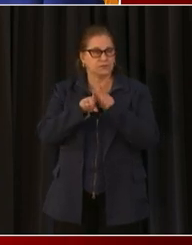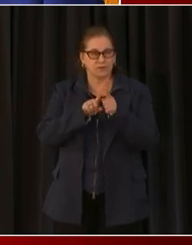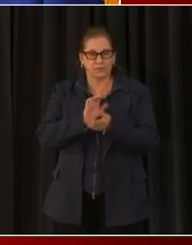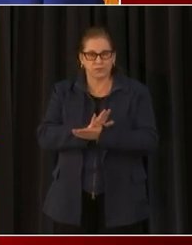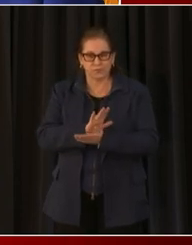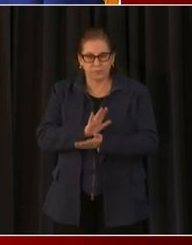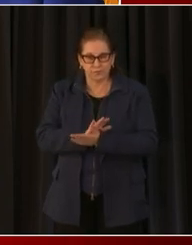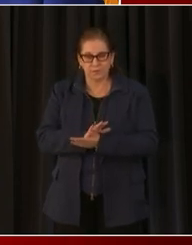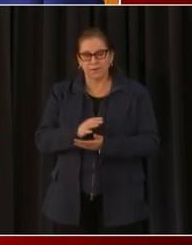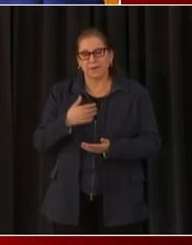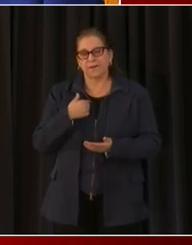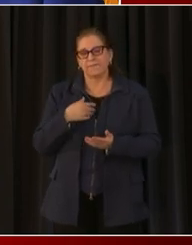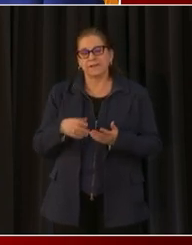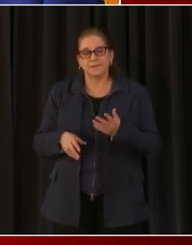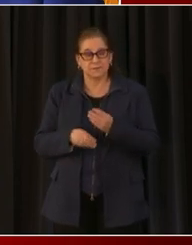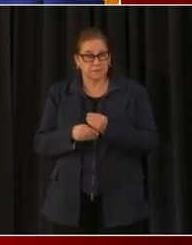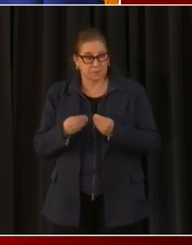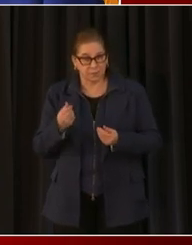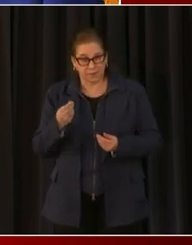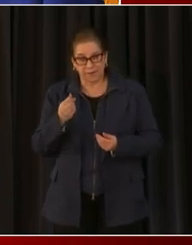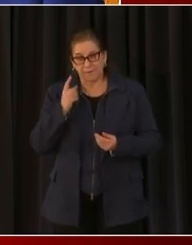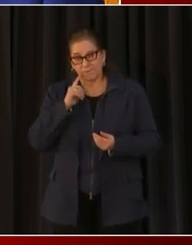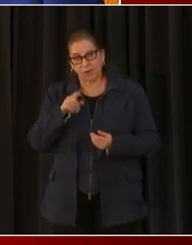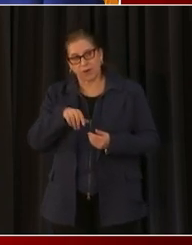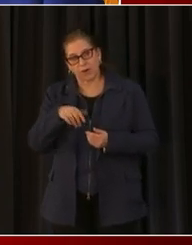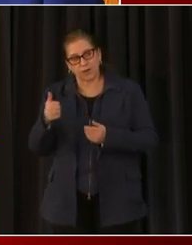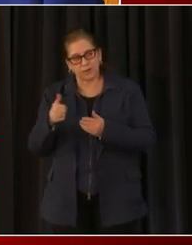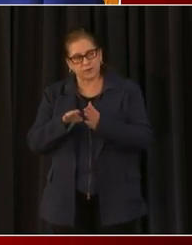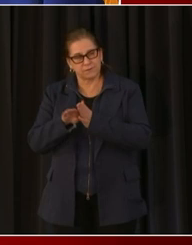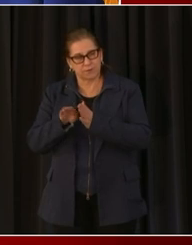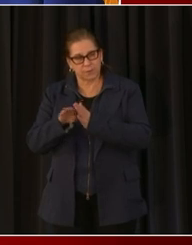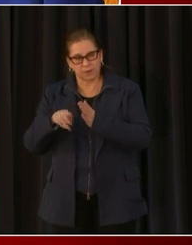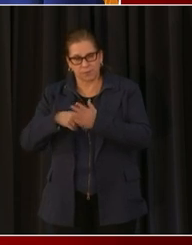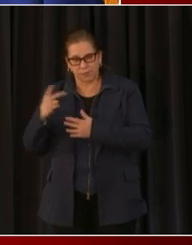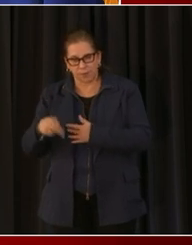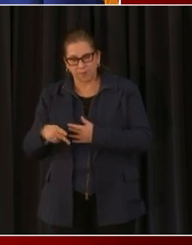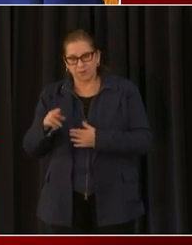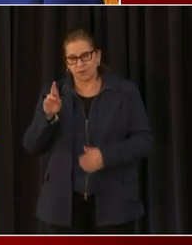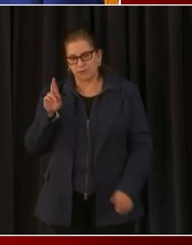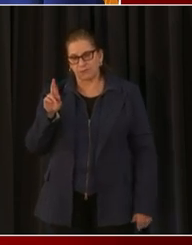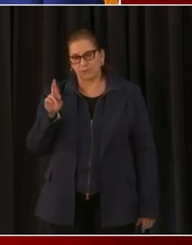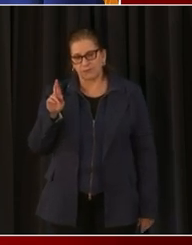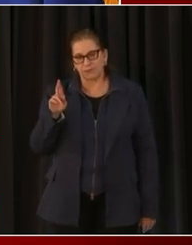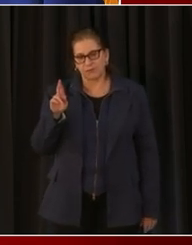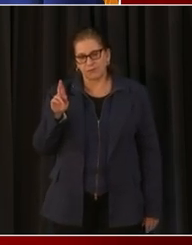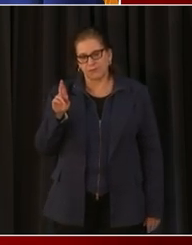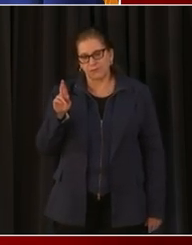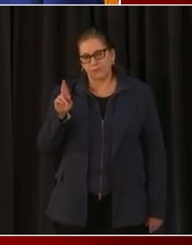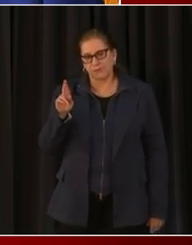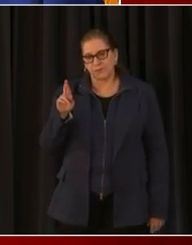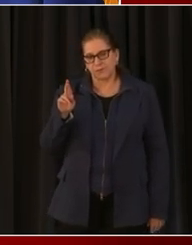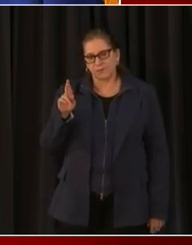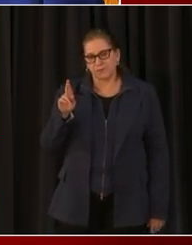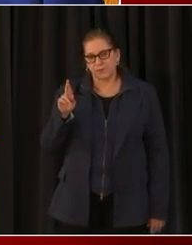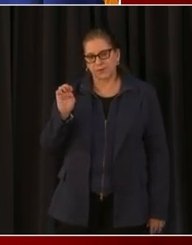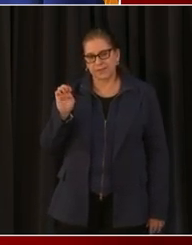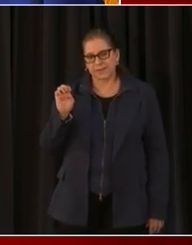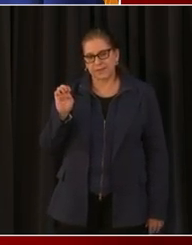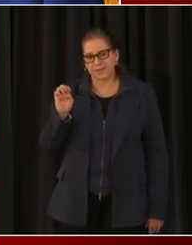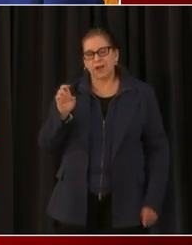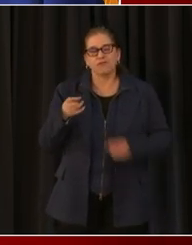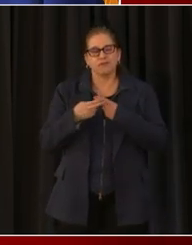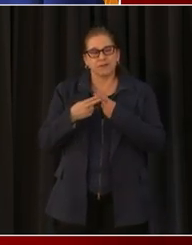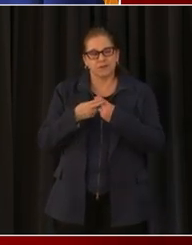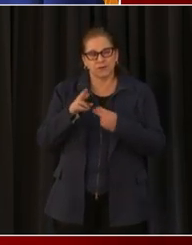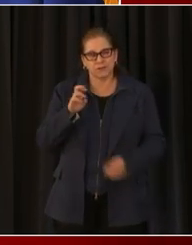professional development for teachers and performance incentives, retention incentives. And then we also have some local dollars that will be